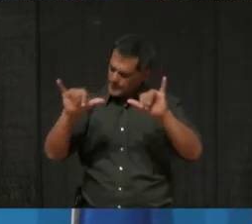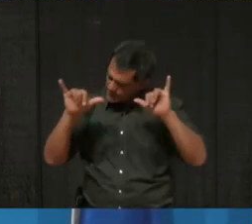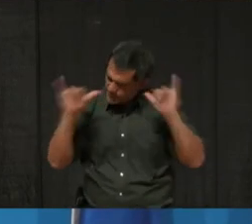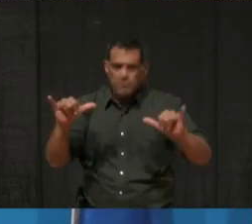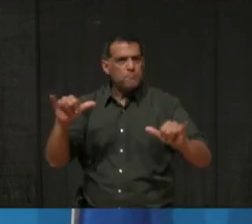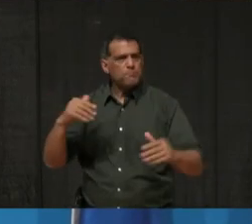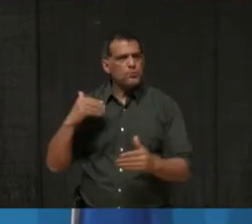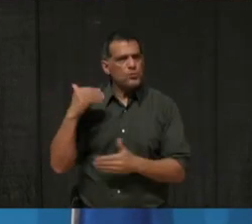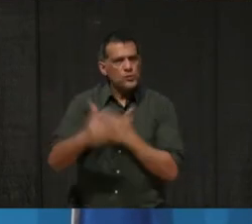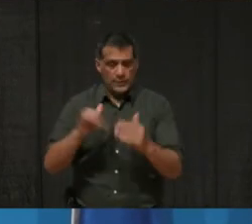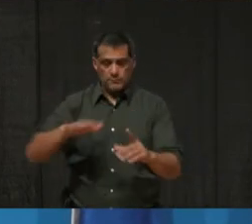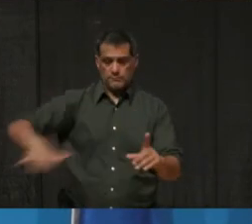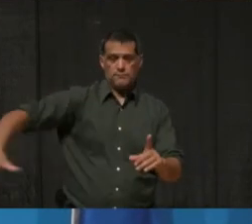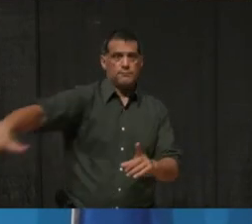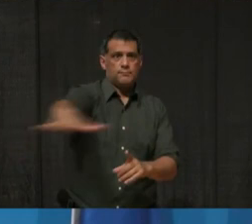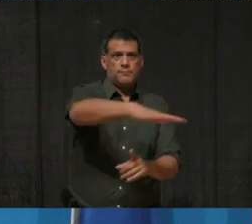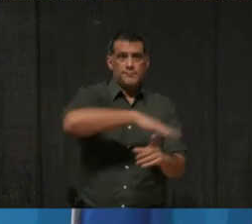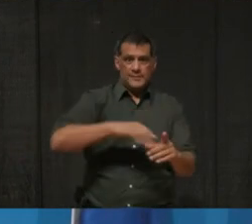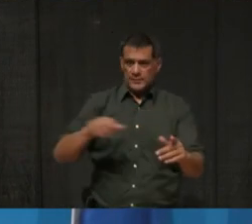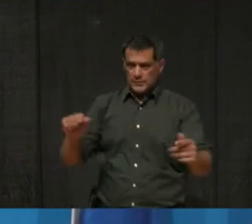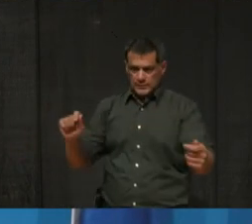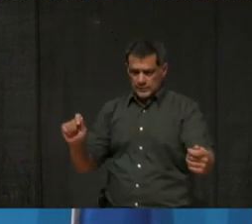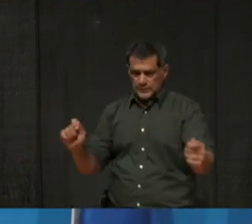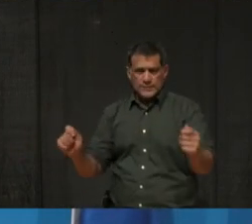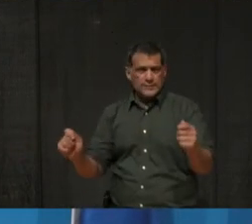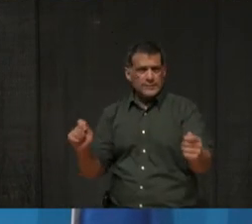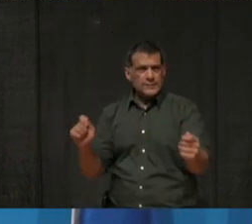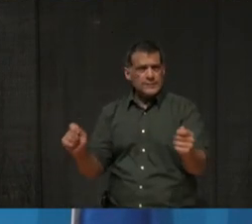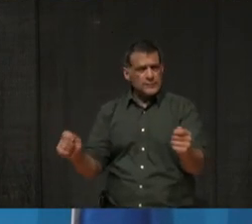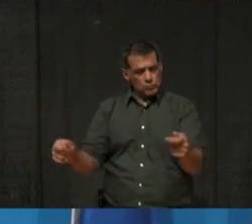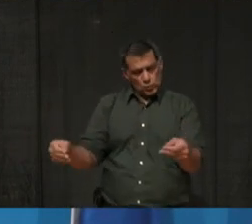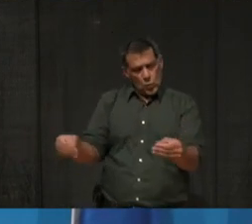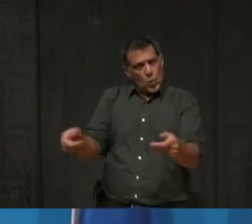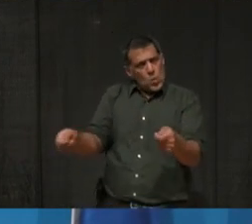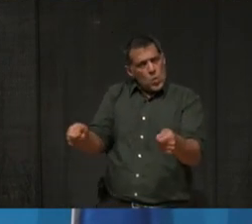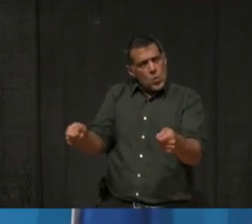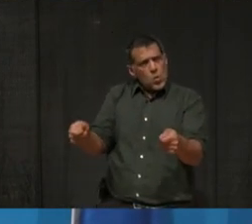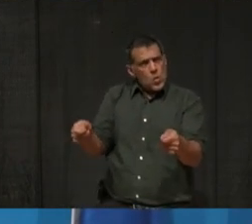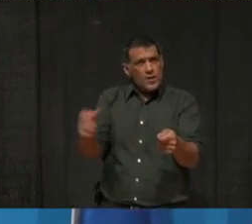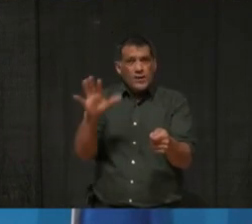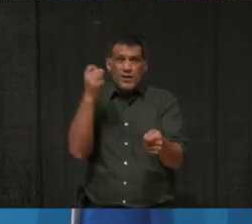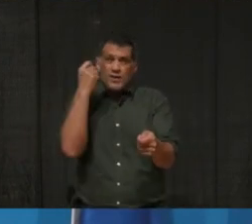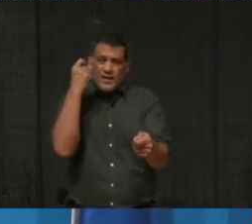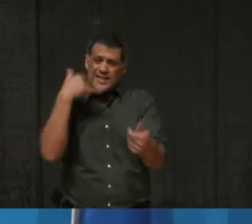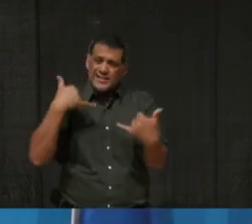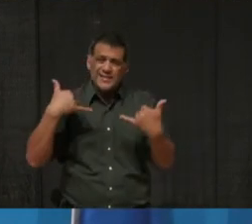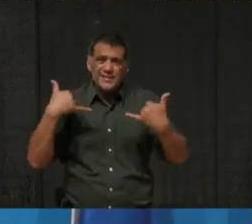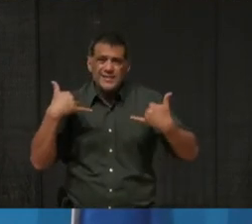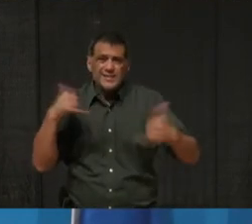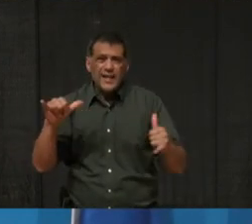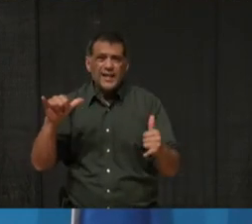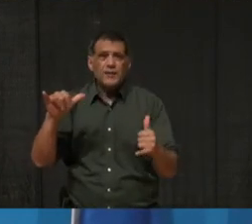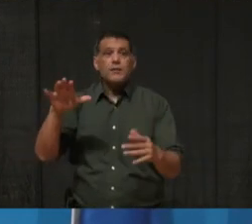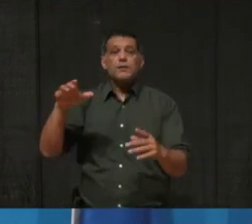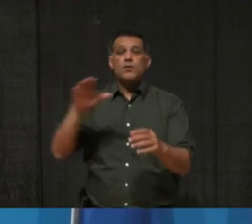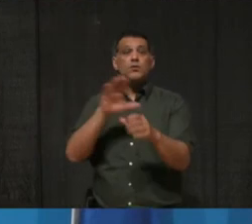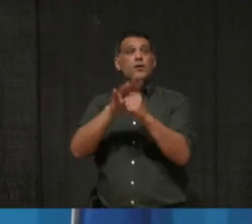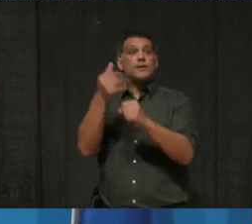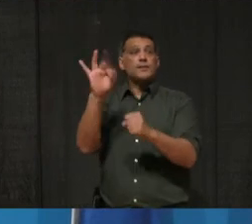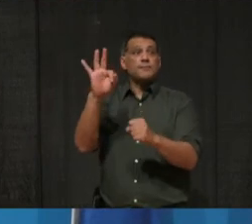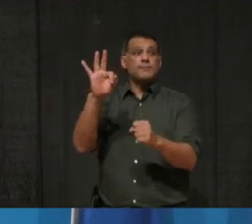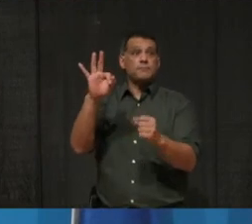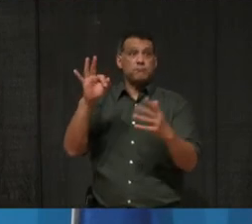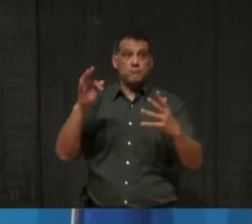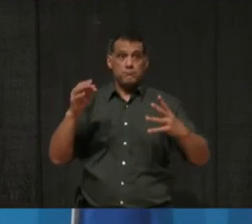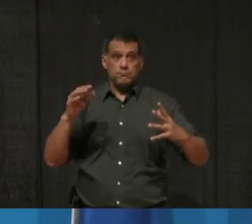workplace was undertaken. It does speak to the very insidious nature of this disease that even with, certain